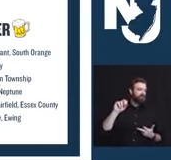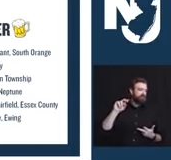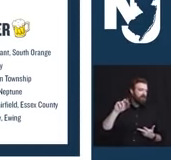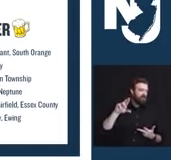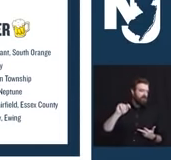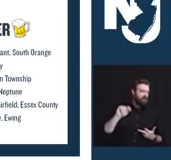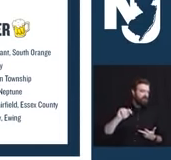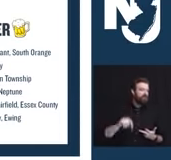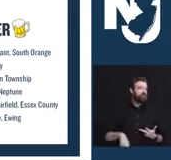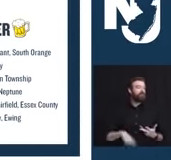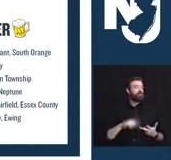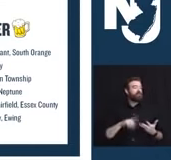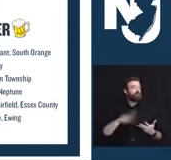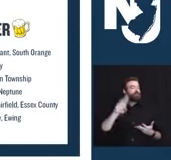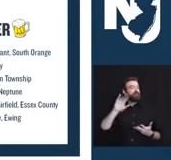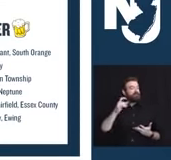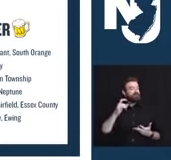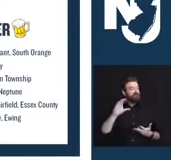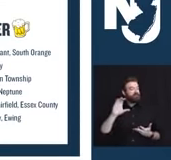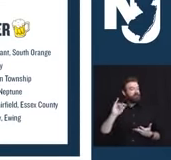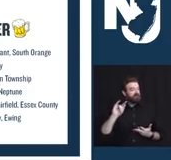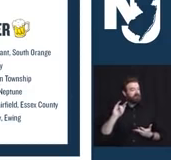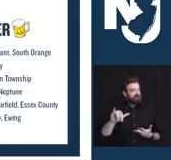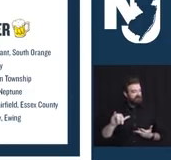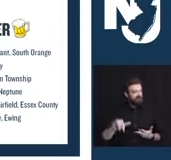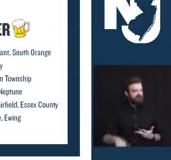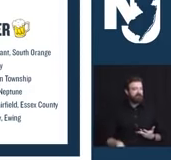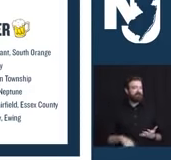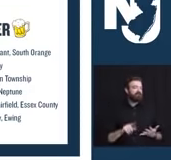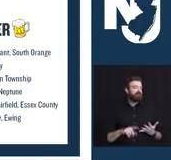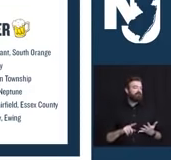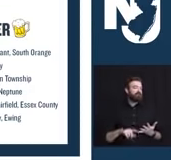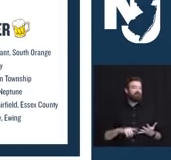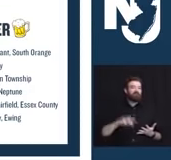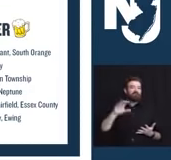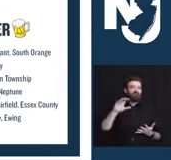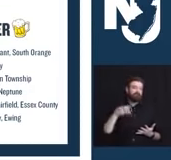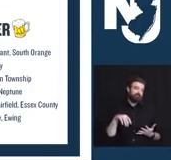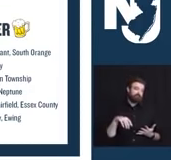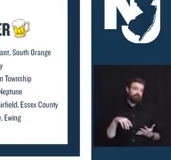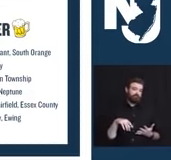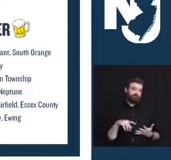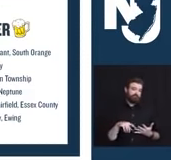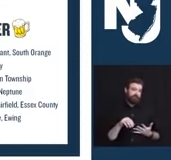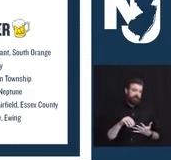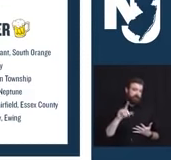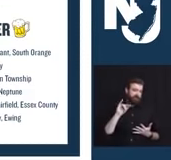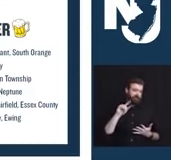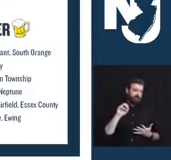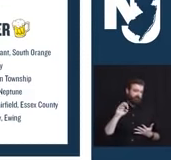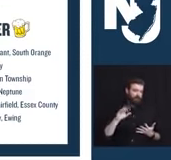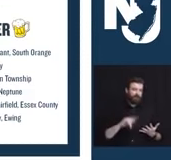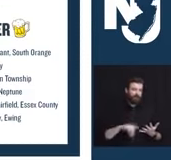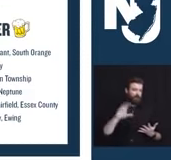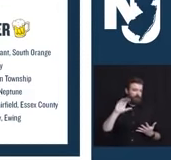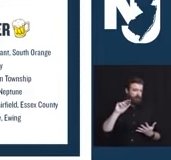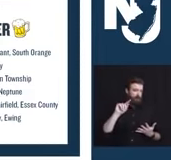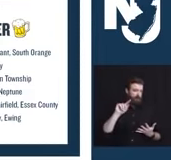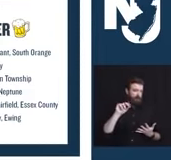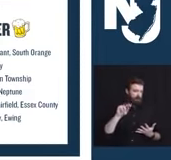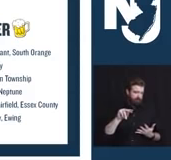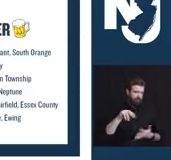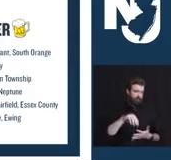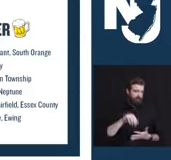Carlstadt, Bricks City Brewing Company in Little Ferry, Carton Brewing Company down by me in